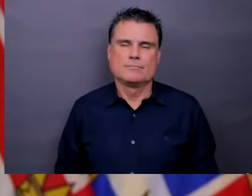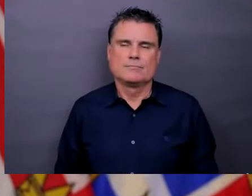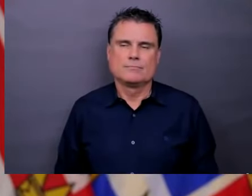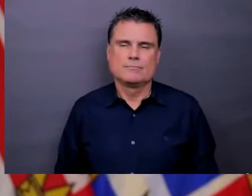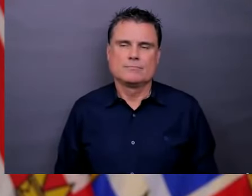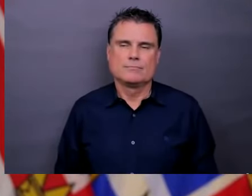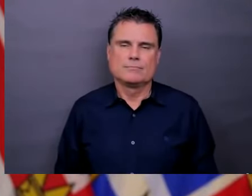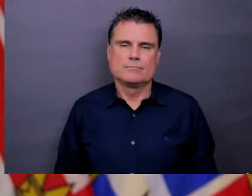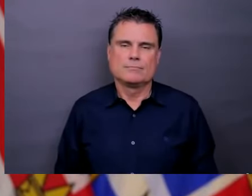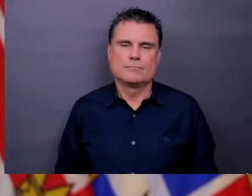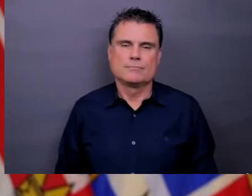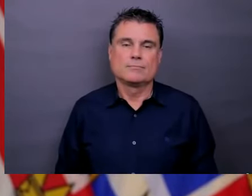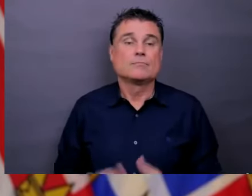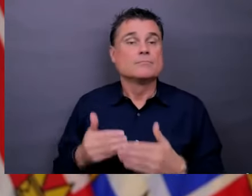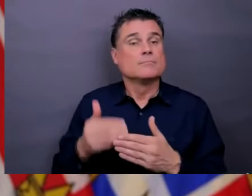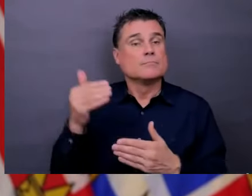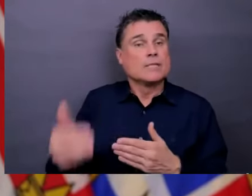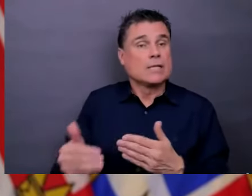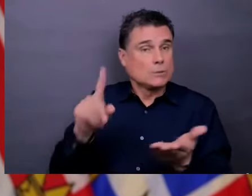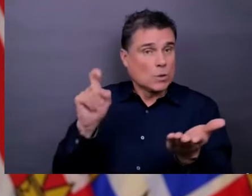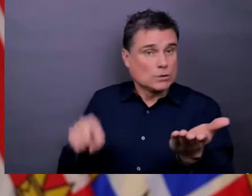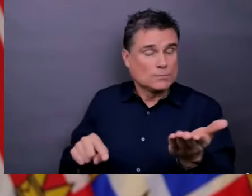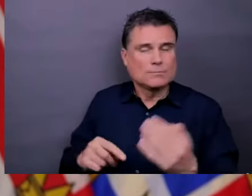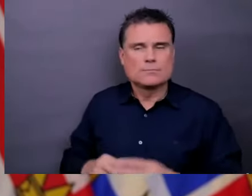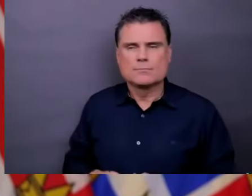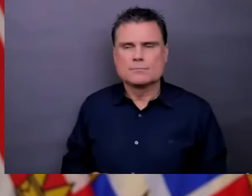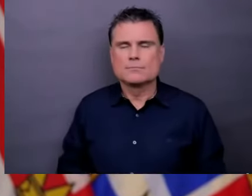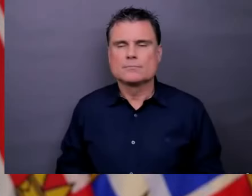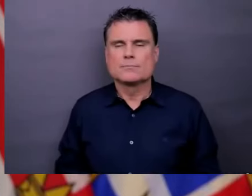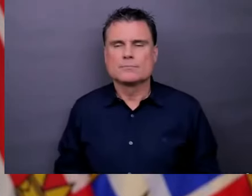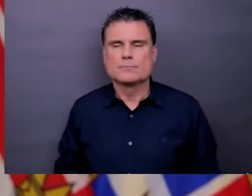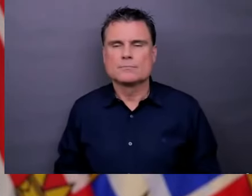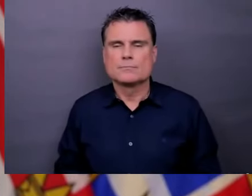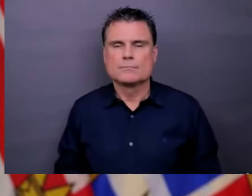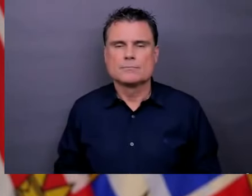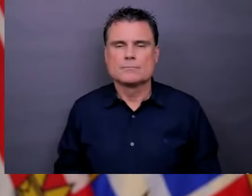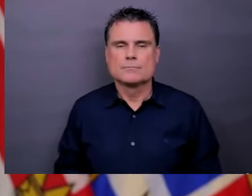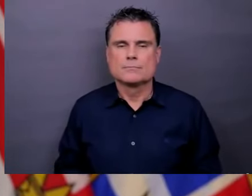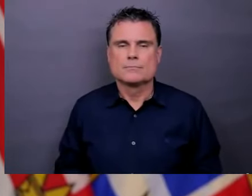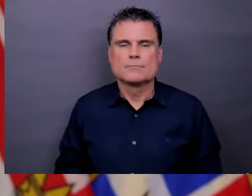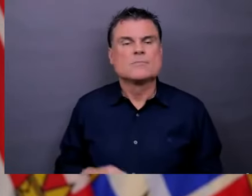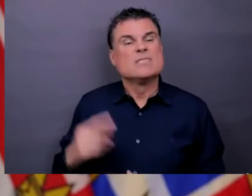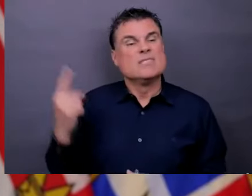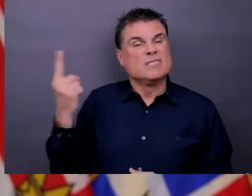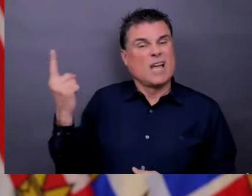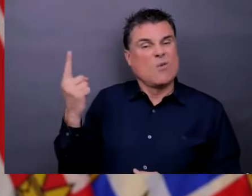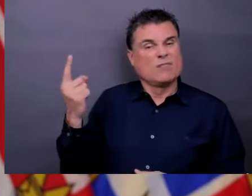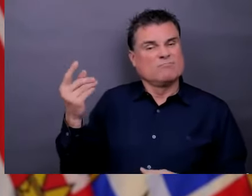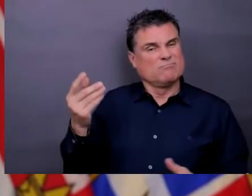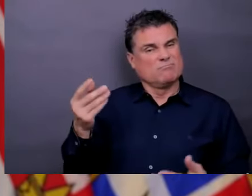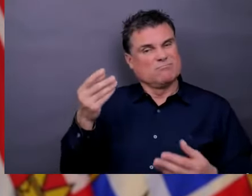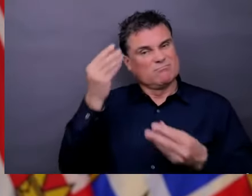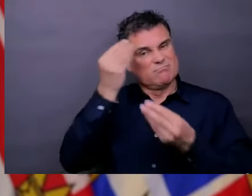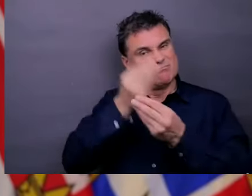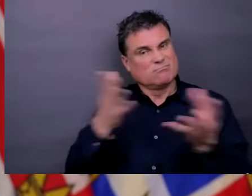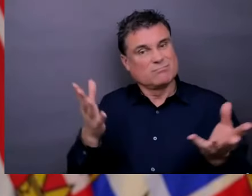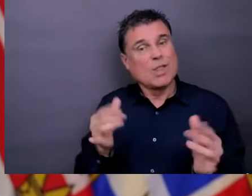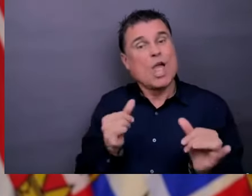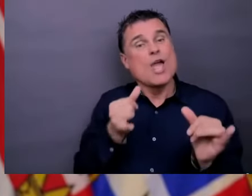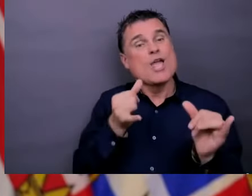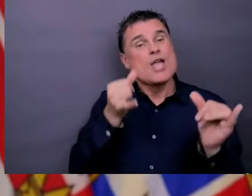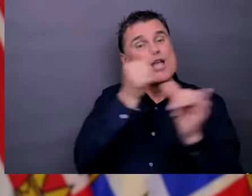more than ever right now, and if restaurants and bars are allowed to operate, so should comedy clubs. So if venues like comedy clubs and